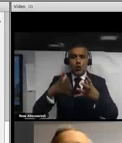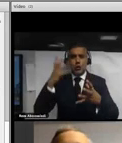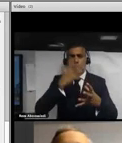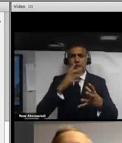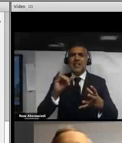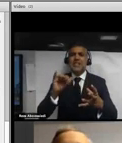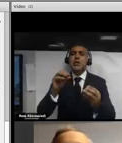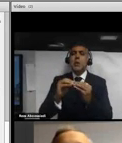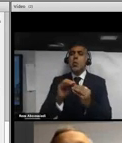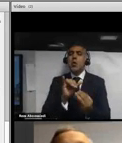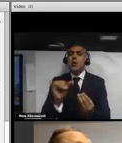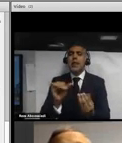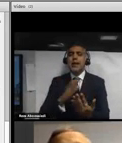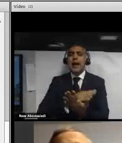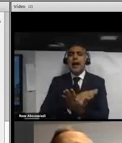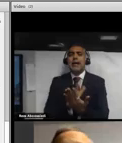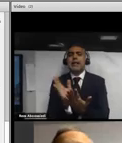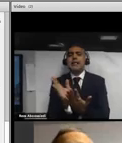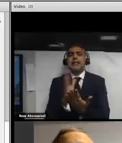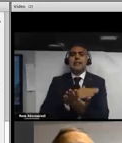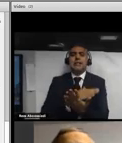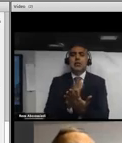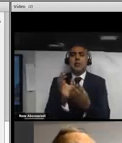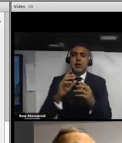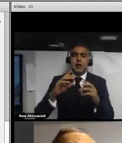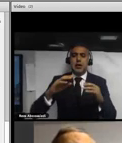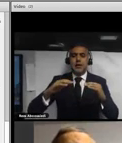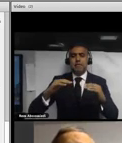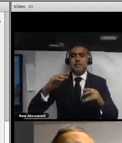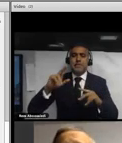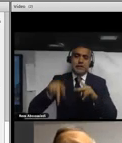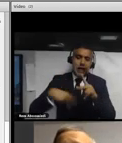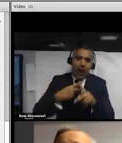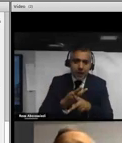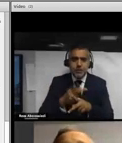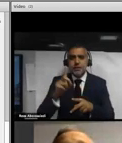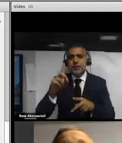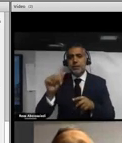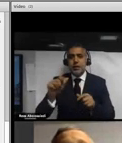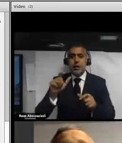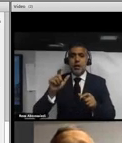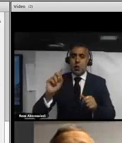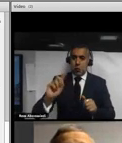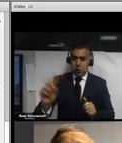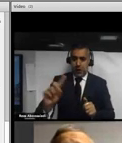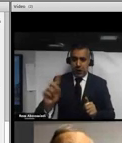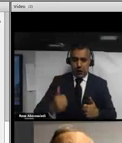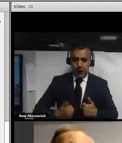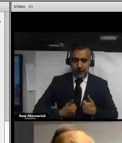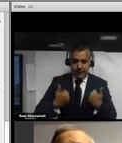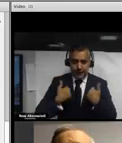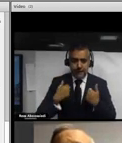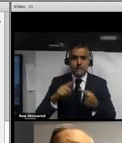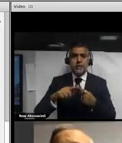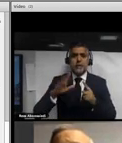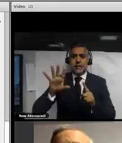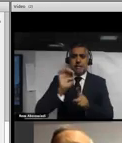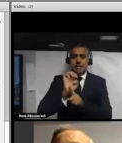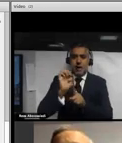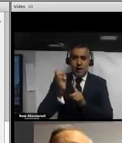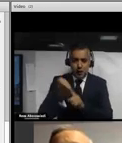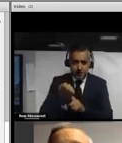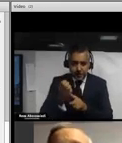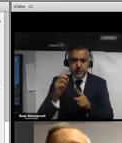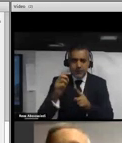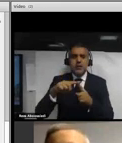continuum in the degree of disability. There's different types of disability, people living in different environments. And